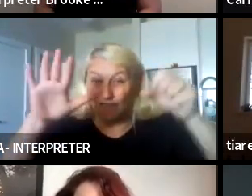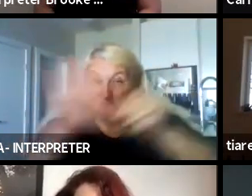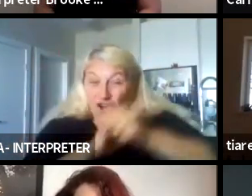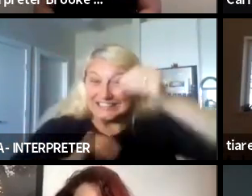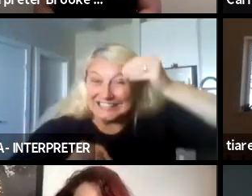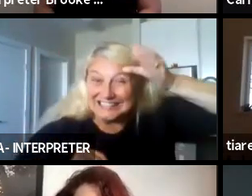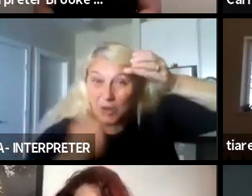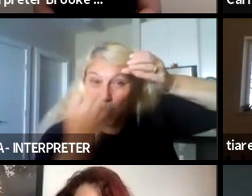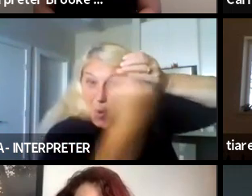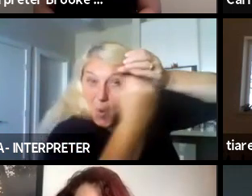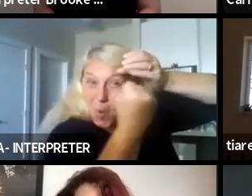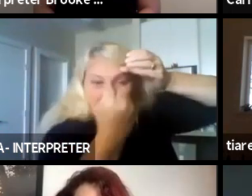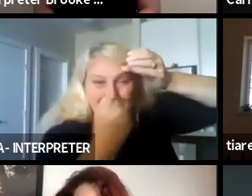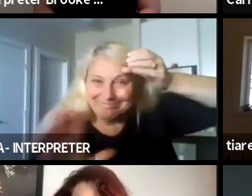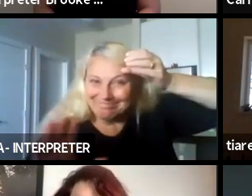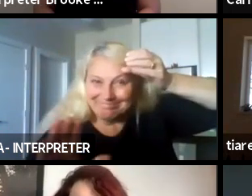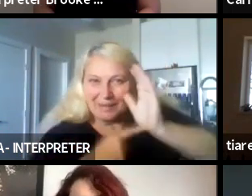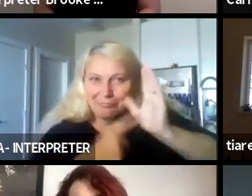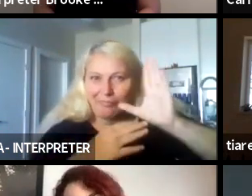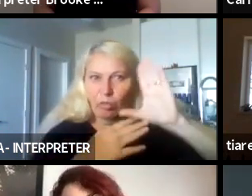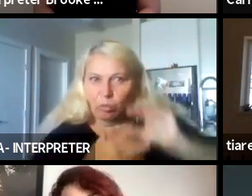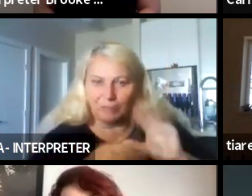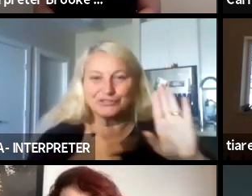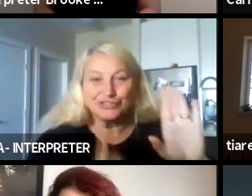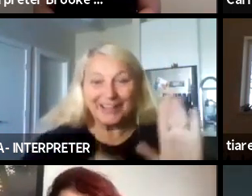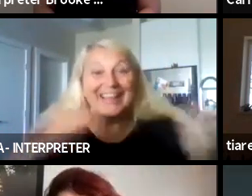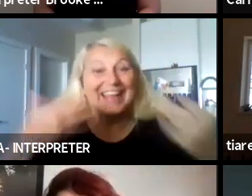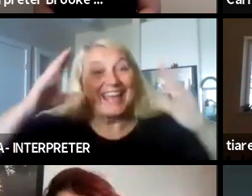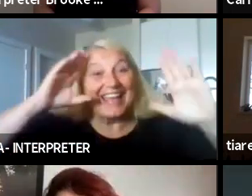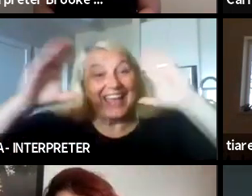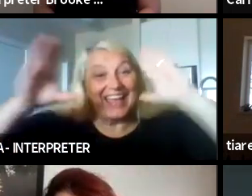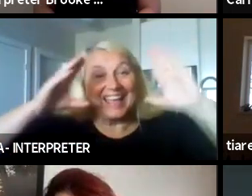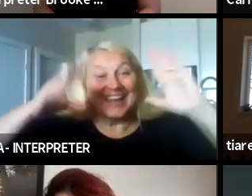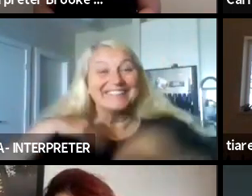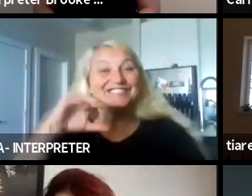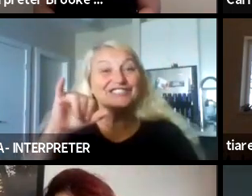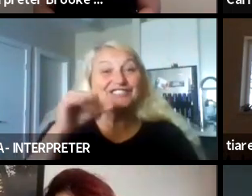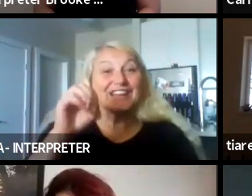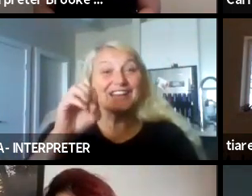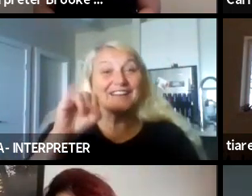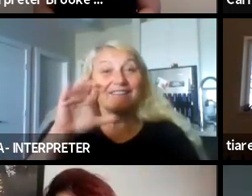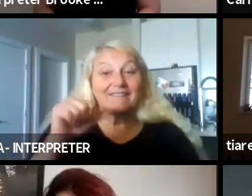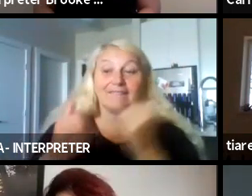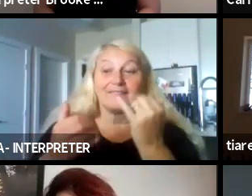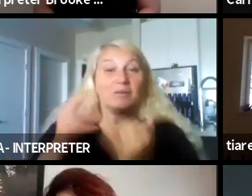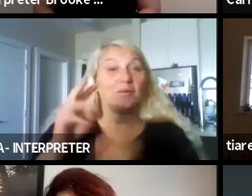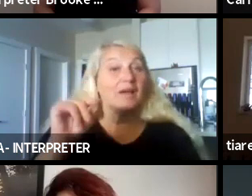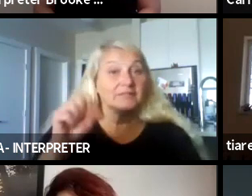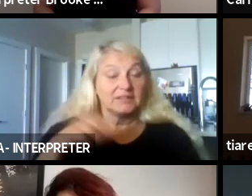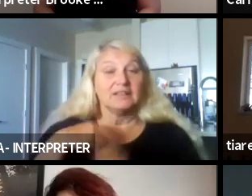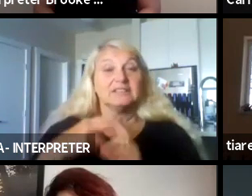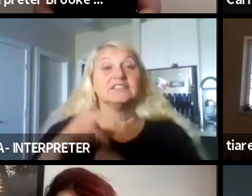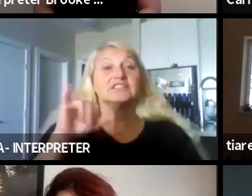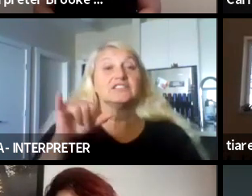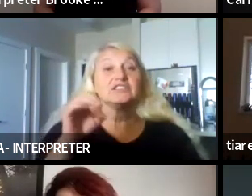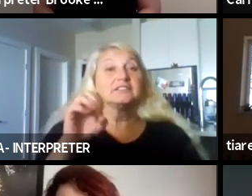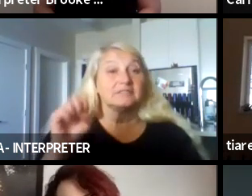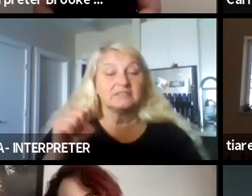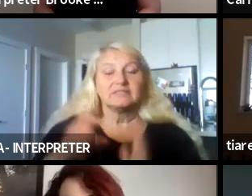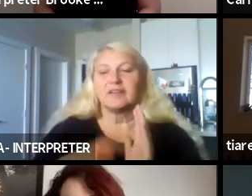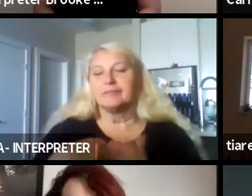normal. So I appreciate that. Hi, everyone. My name is Jessica Watkin. I also go by Jess, and I use she, her, they, them pronouns.